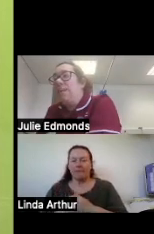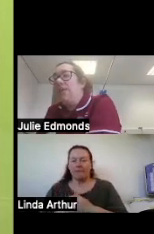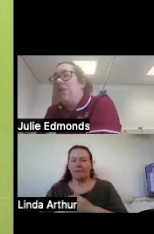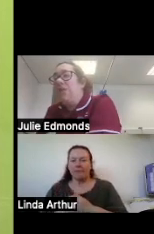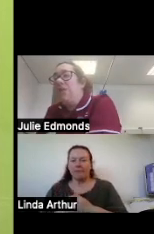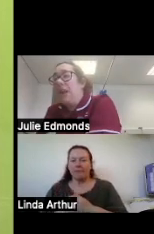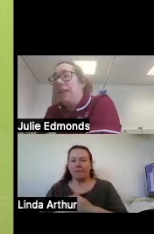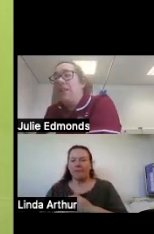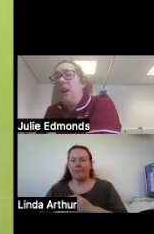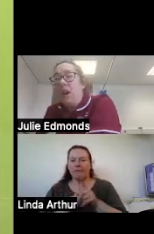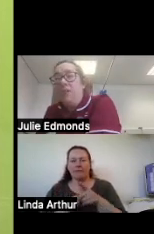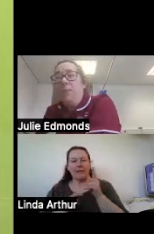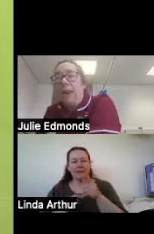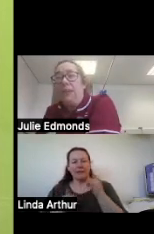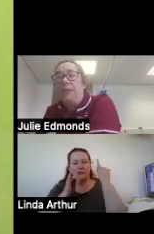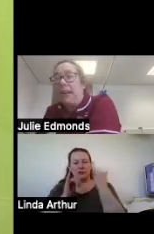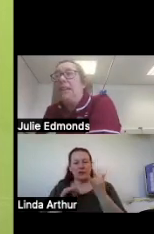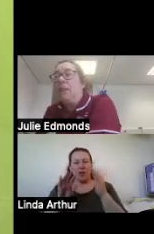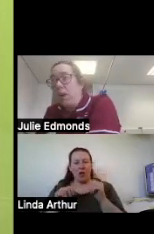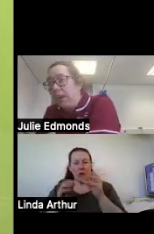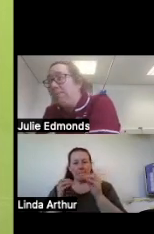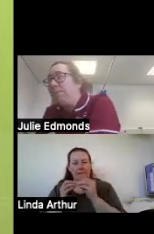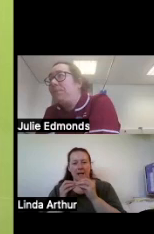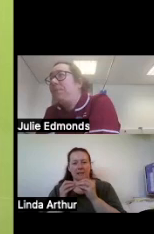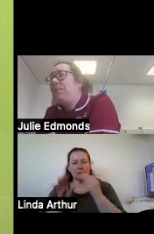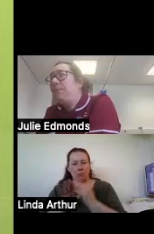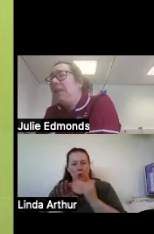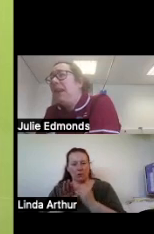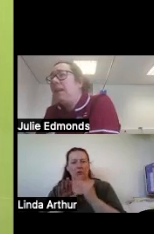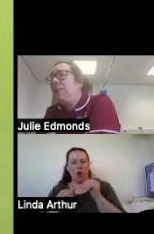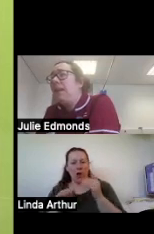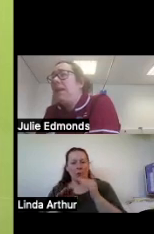it checks how the bladder is actually working.